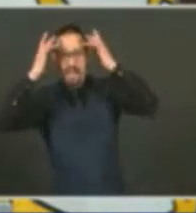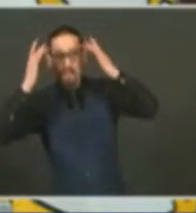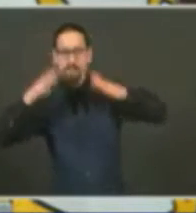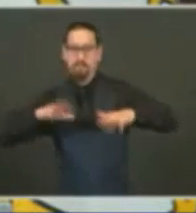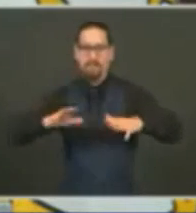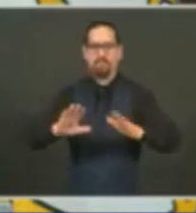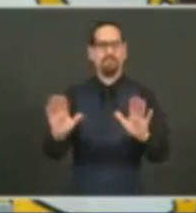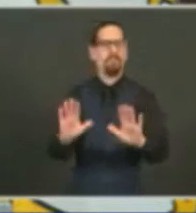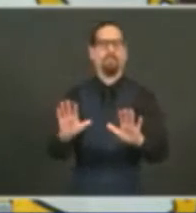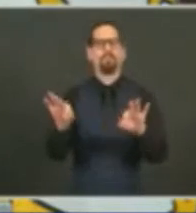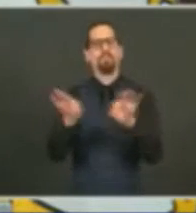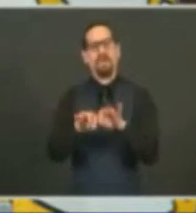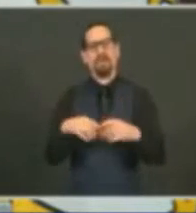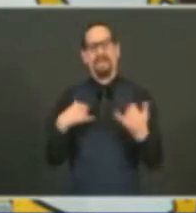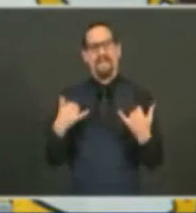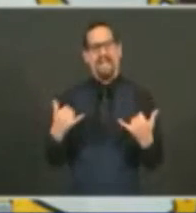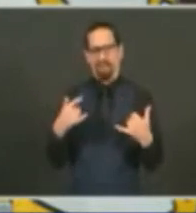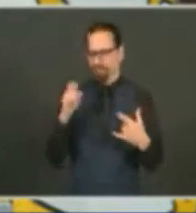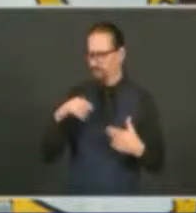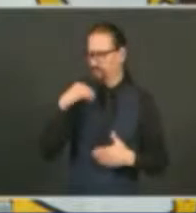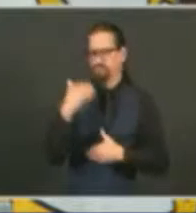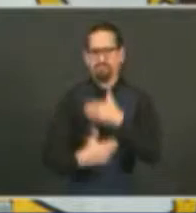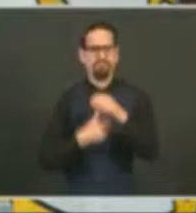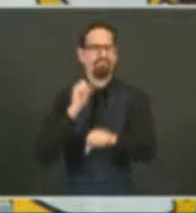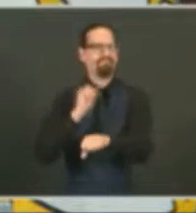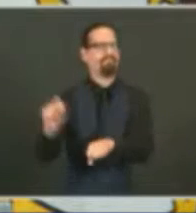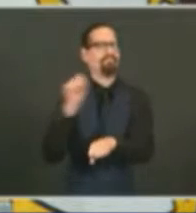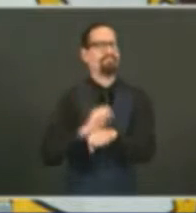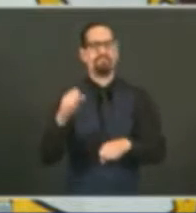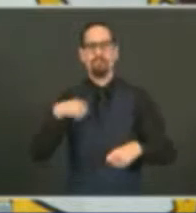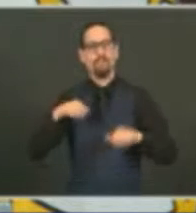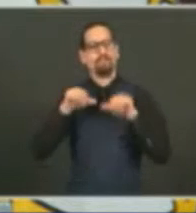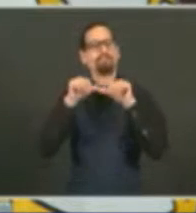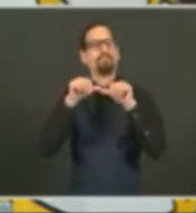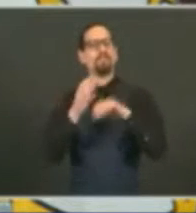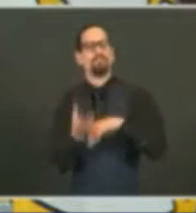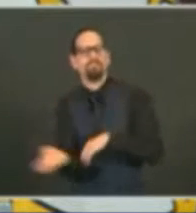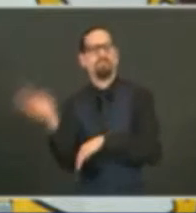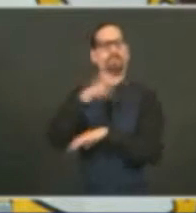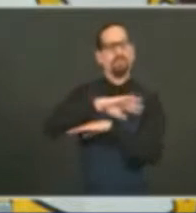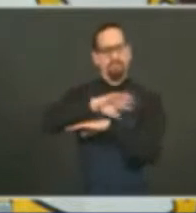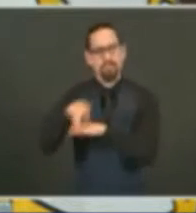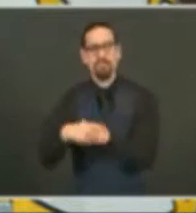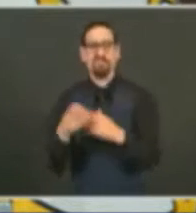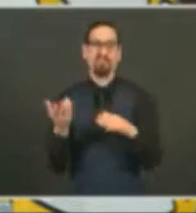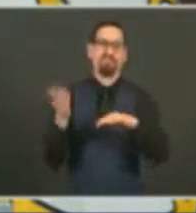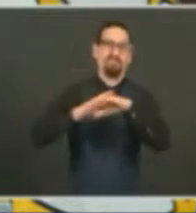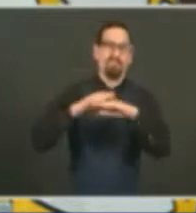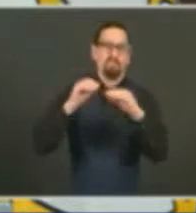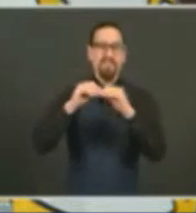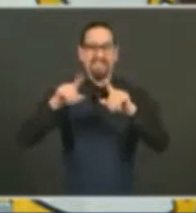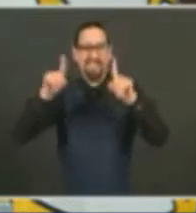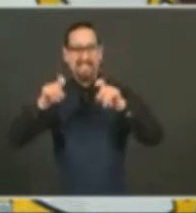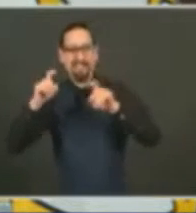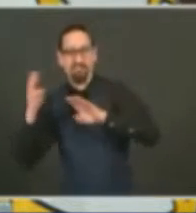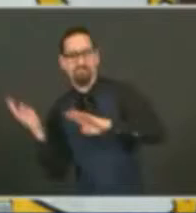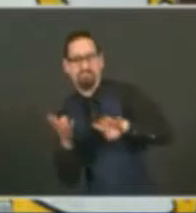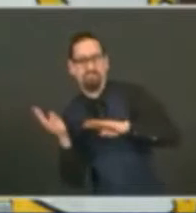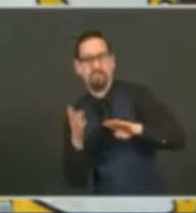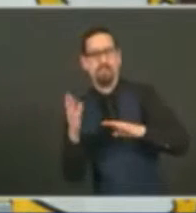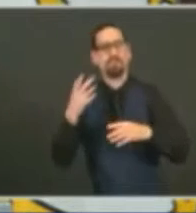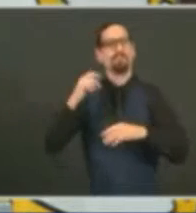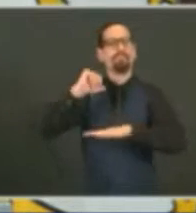clock. More testing, more contact tracing, more field hospitals, more staffing. We're moving into